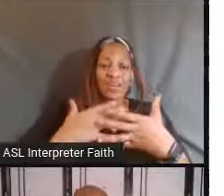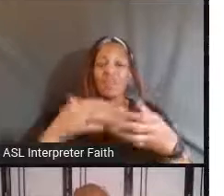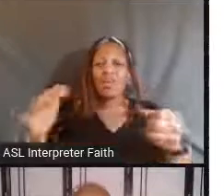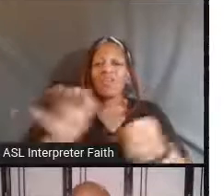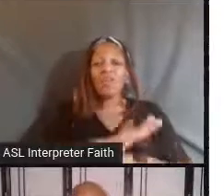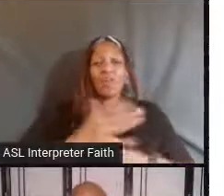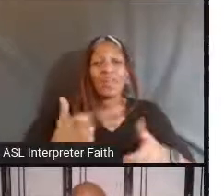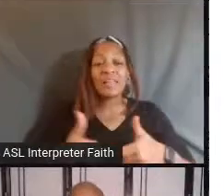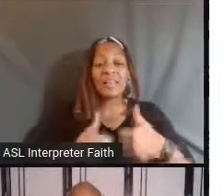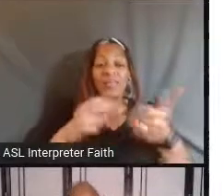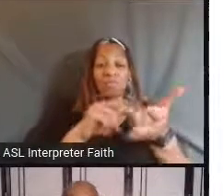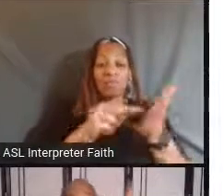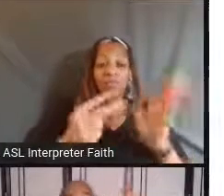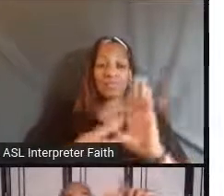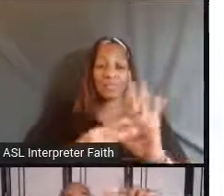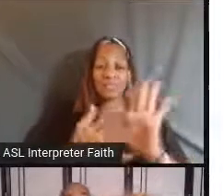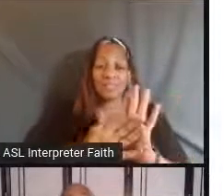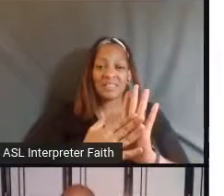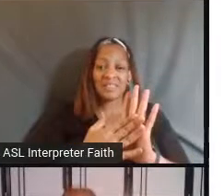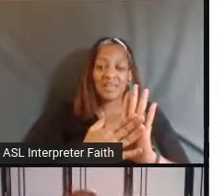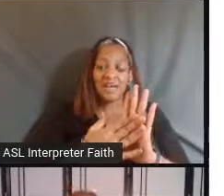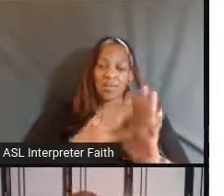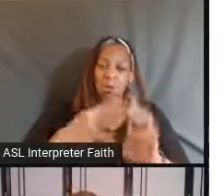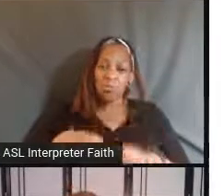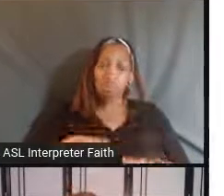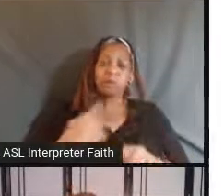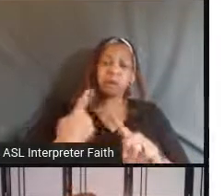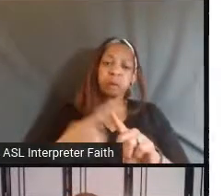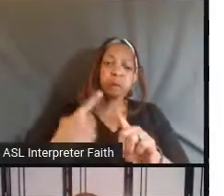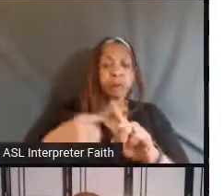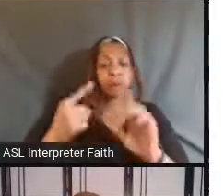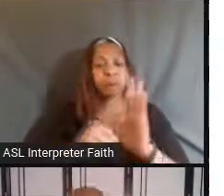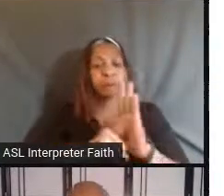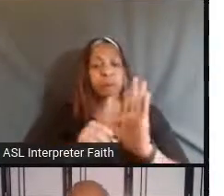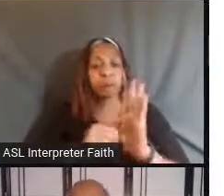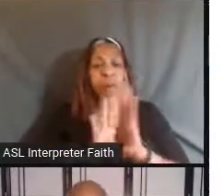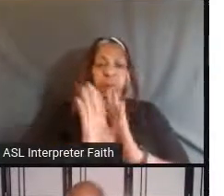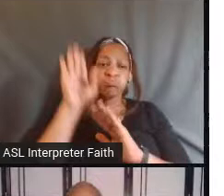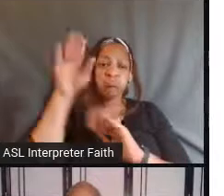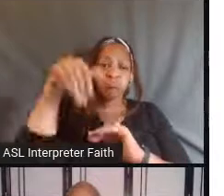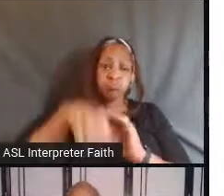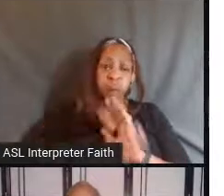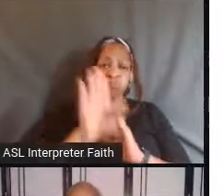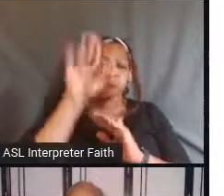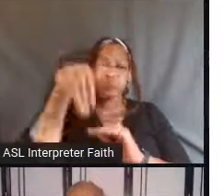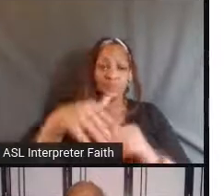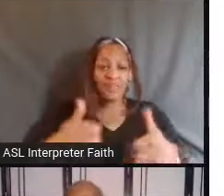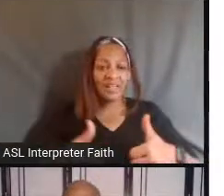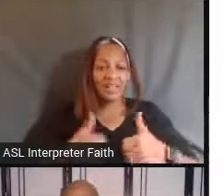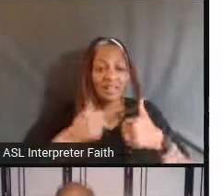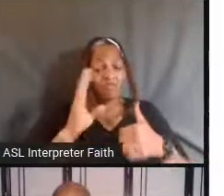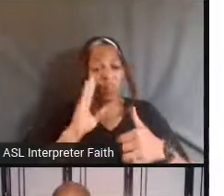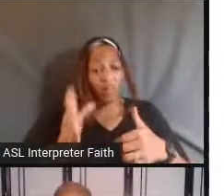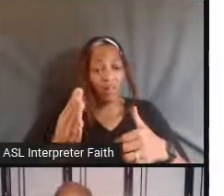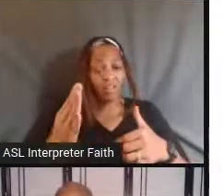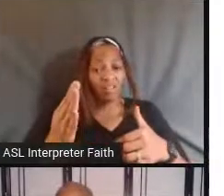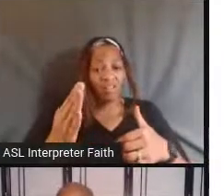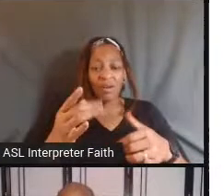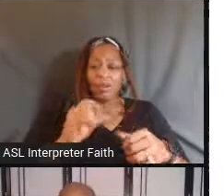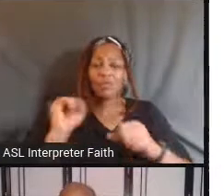also means that there are going to be ups and downs in life. And it's all